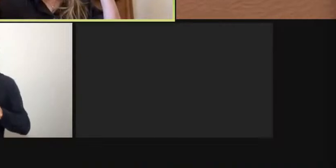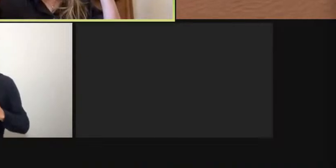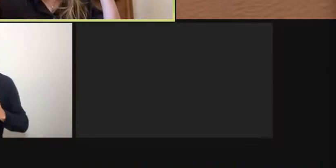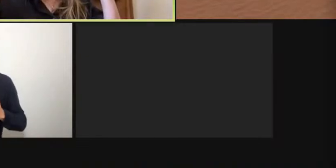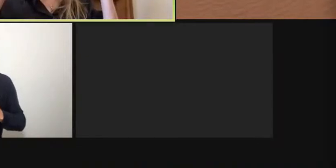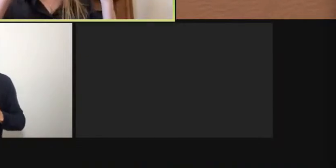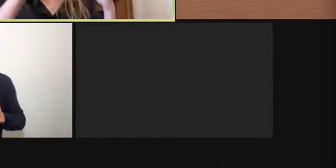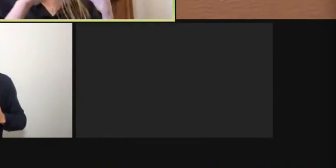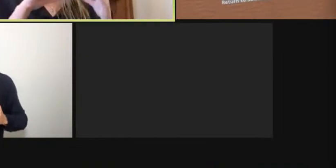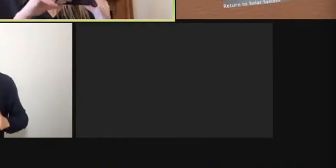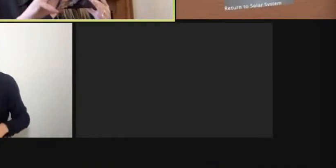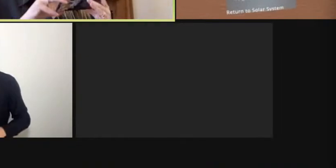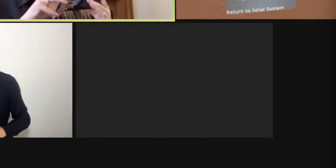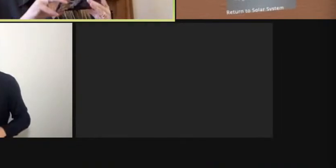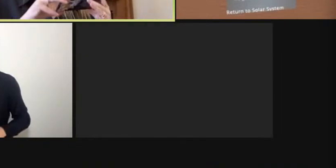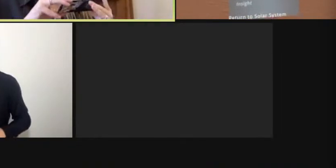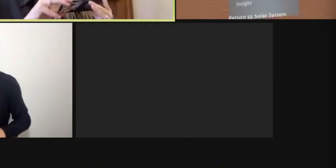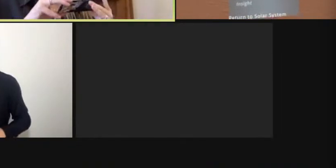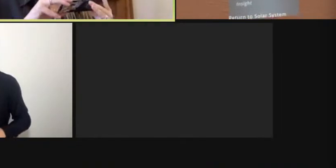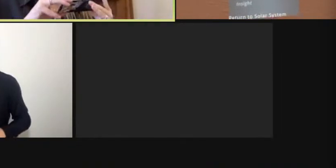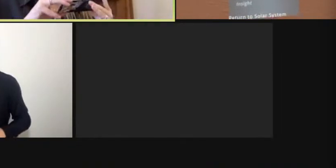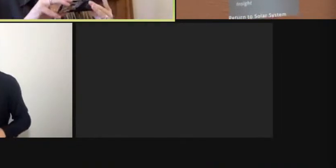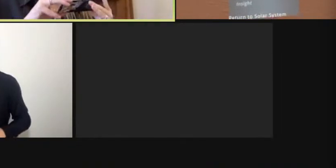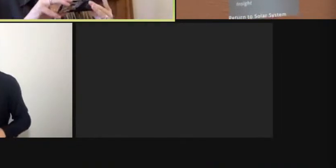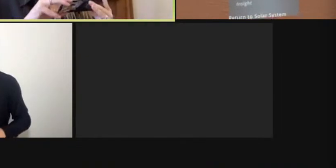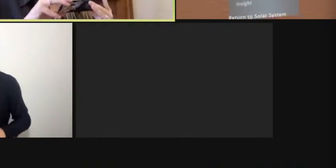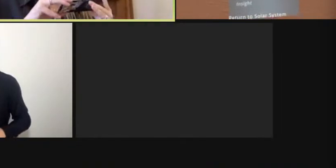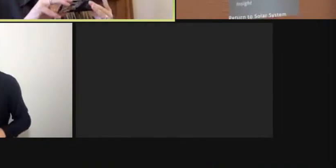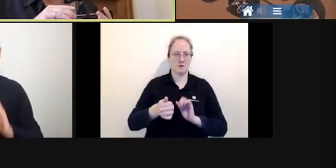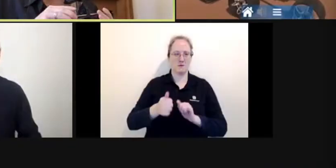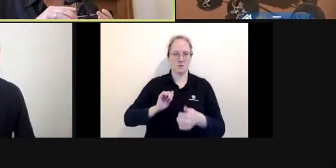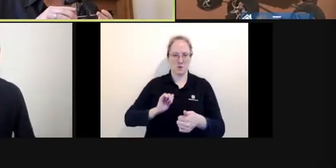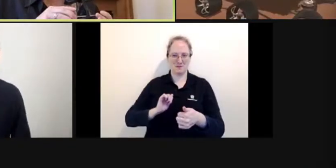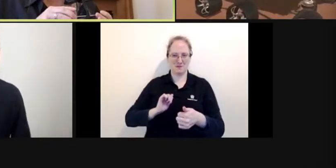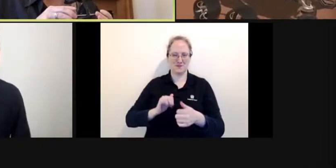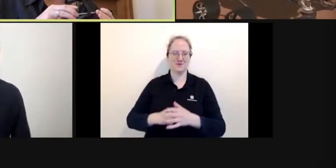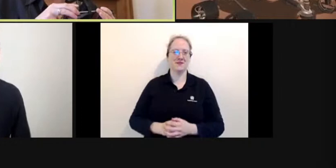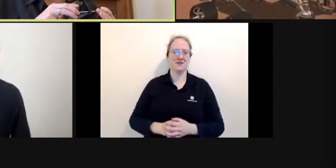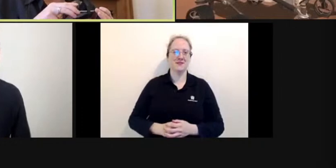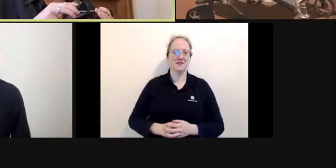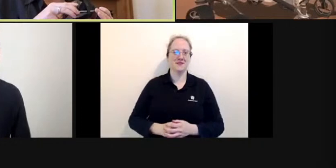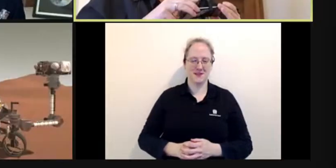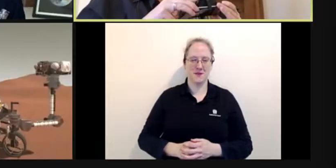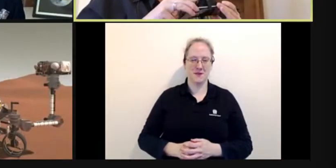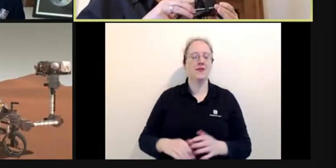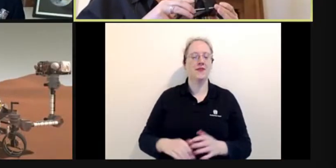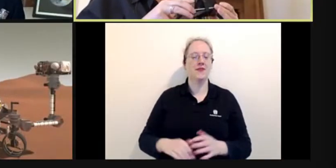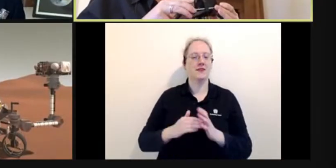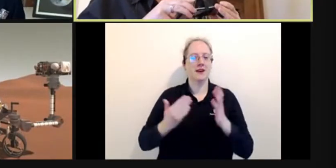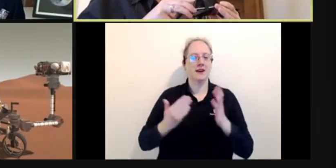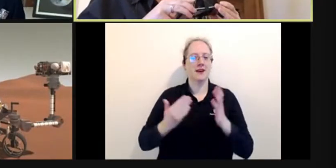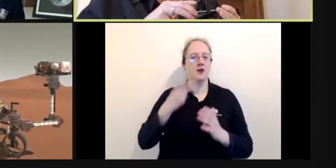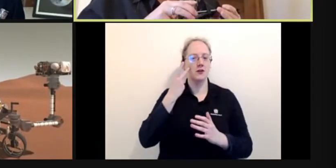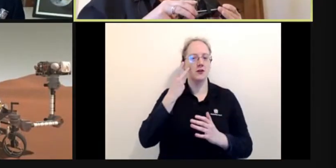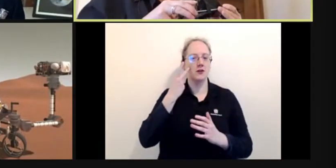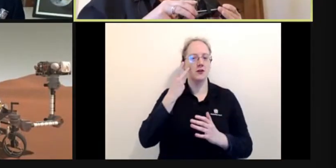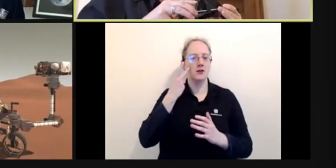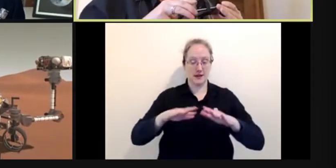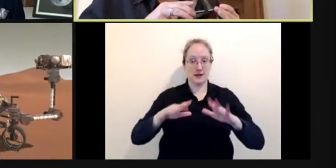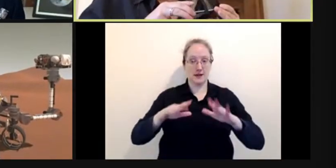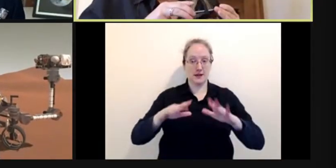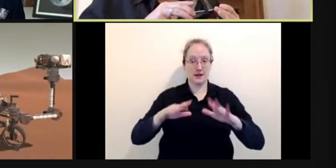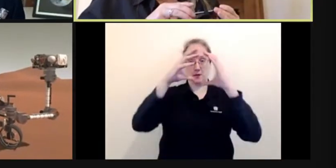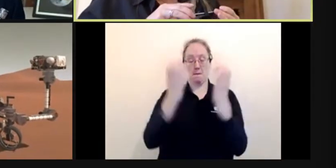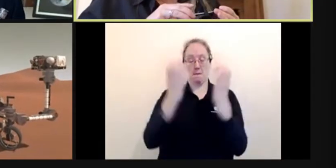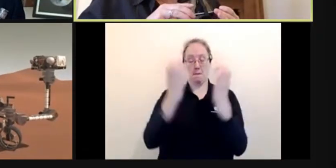All right. Now we're getting a view of the surface of Mars and 2 very interesting and